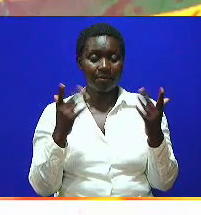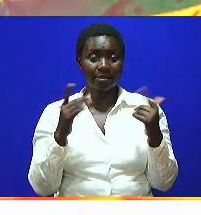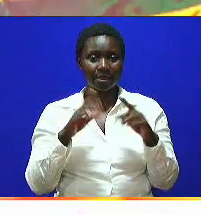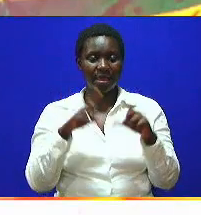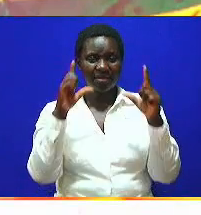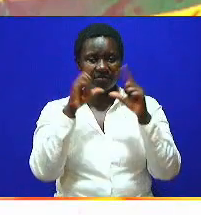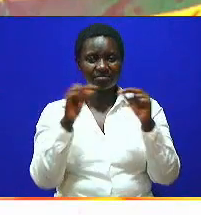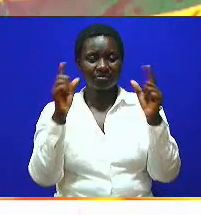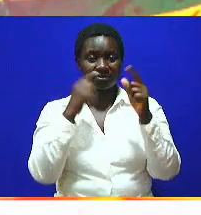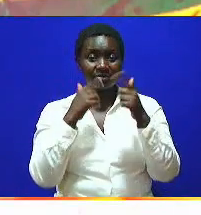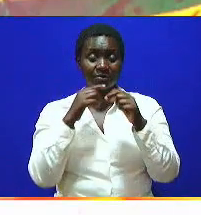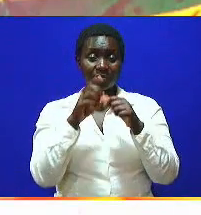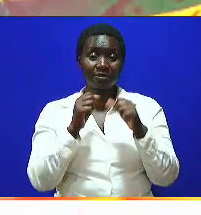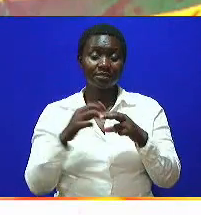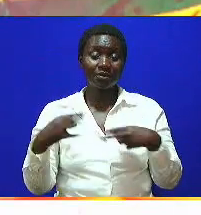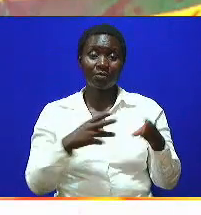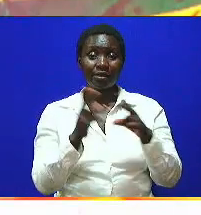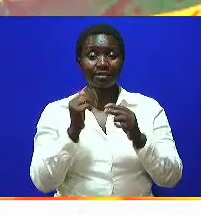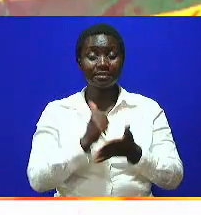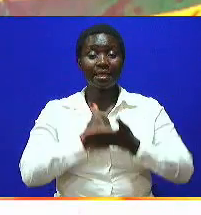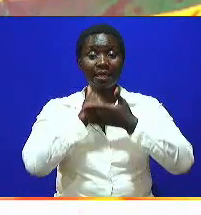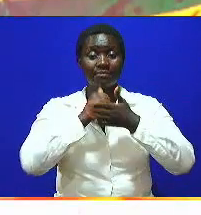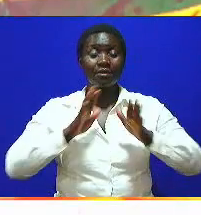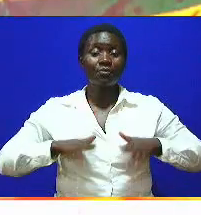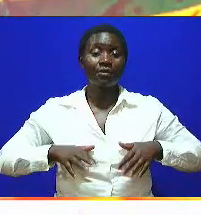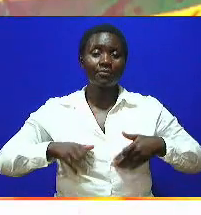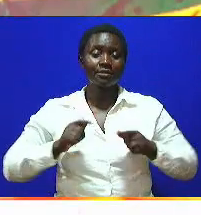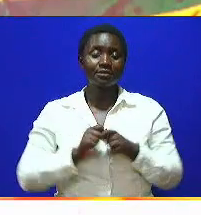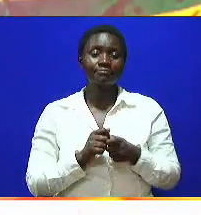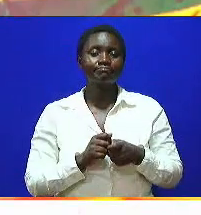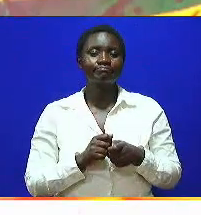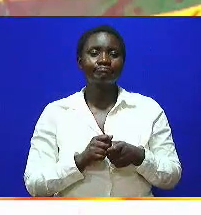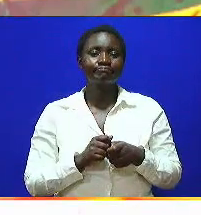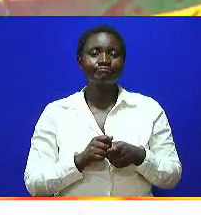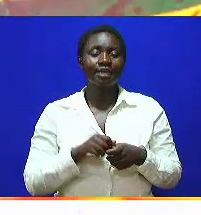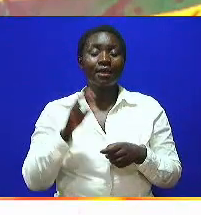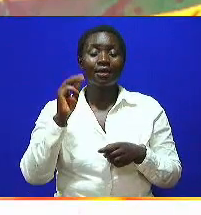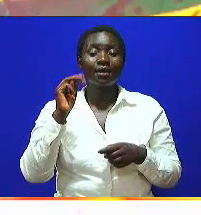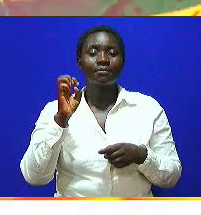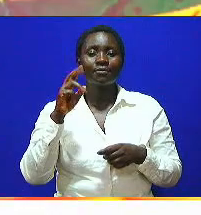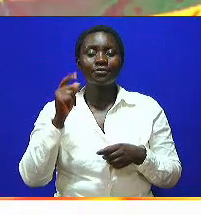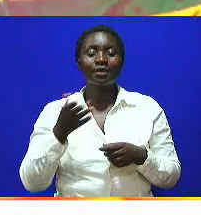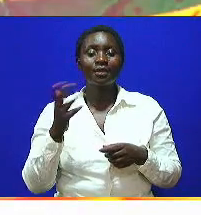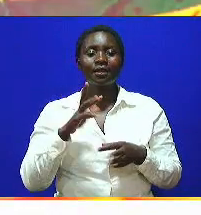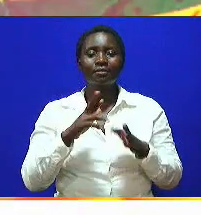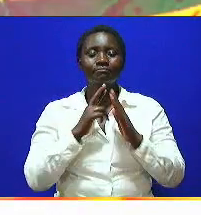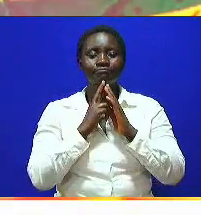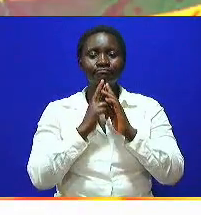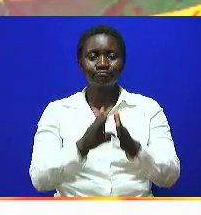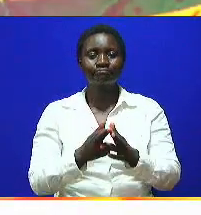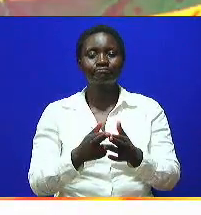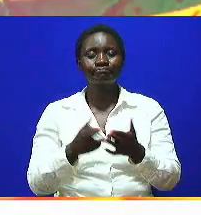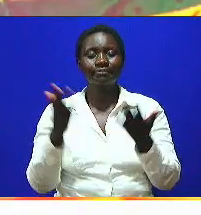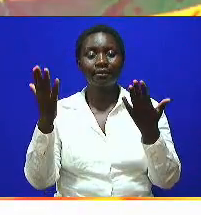no kunyara kuriga chinchira cyo kunyara ko basira abasubati Mildred Mumanyi na roboti rwa senchira